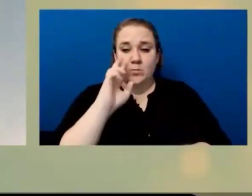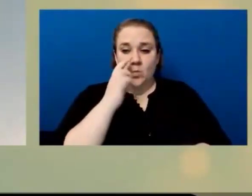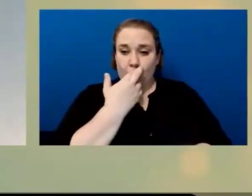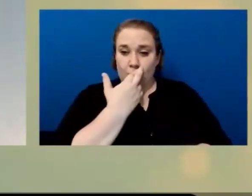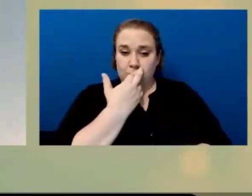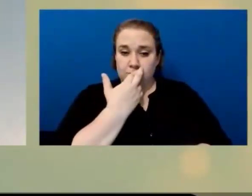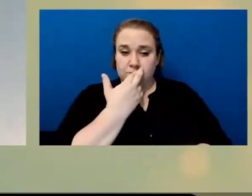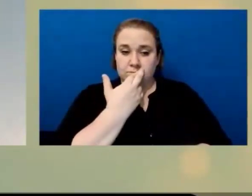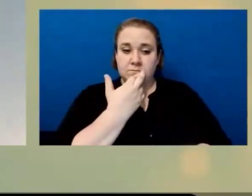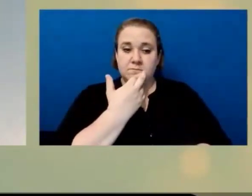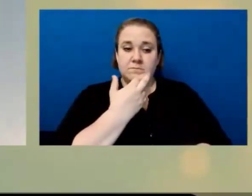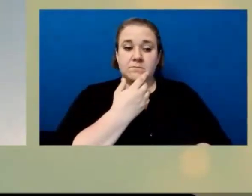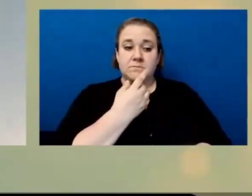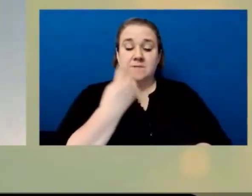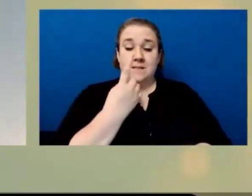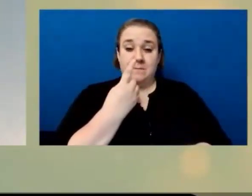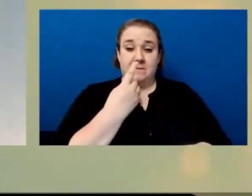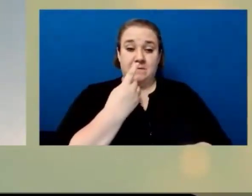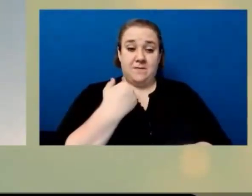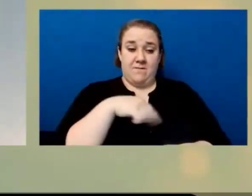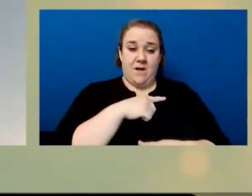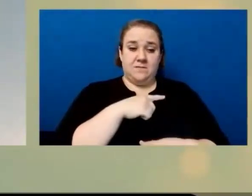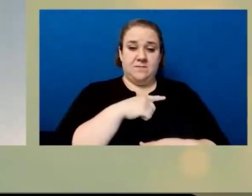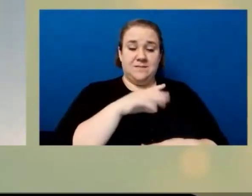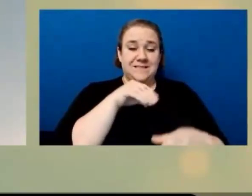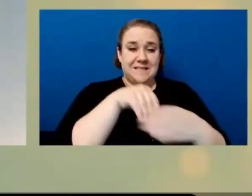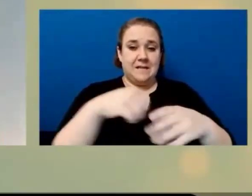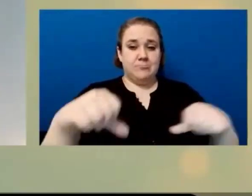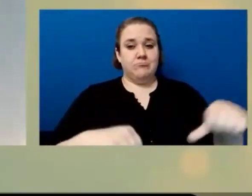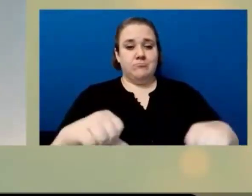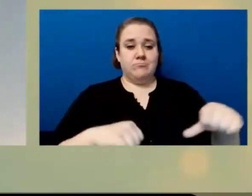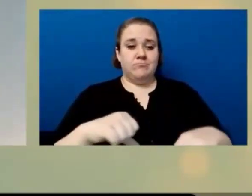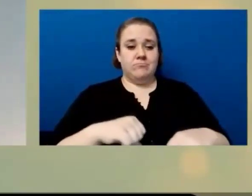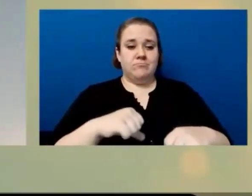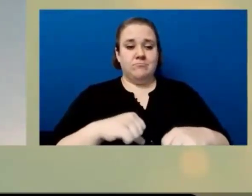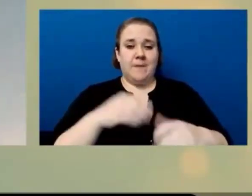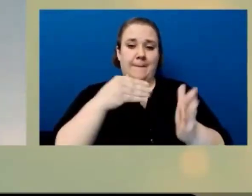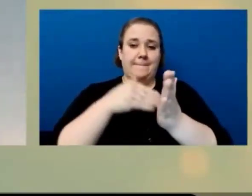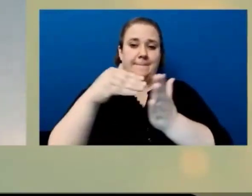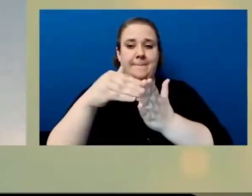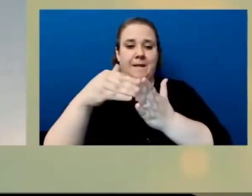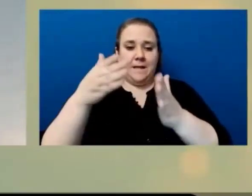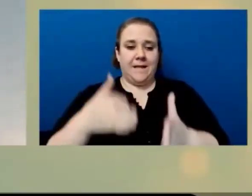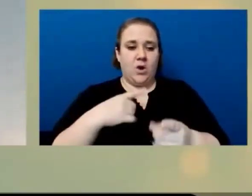separate from the old boy sneering with racist slurs and a powerful need to be better, to make others less.